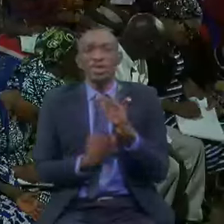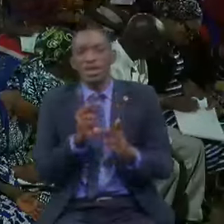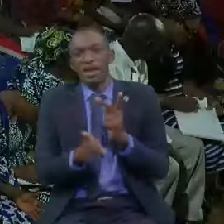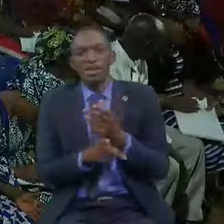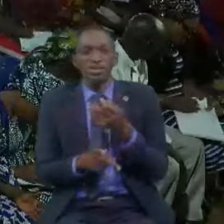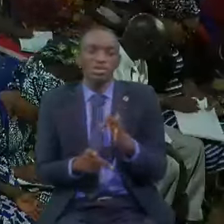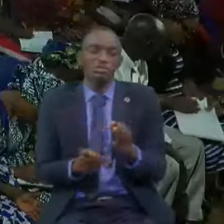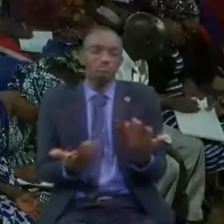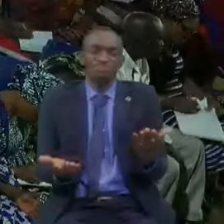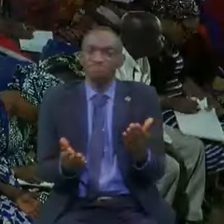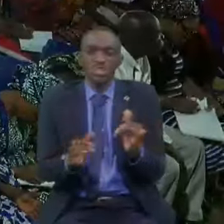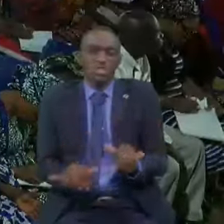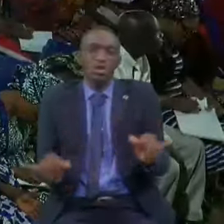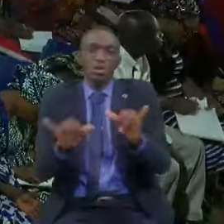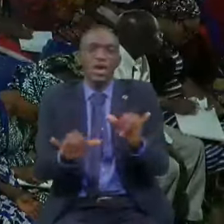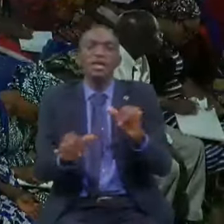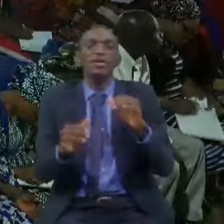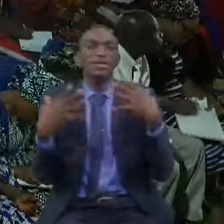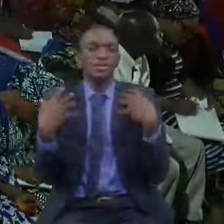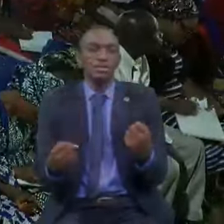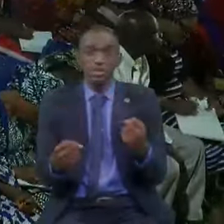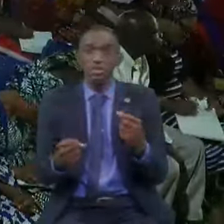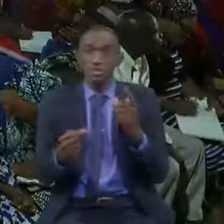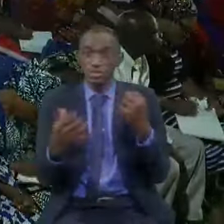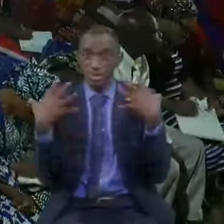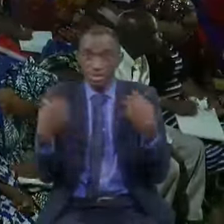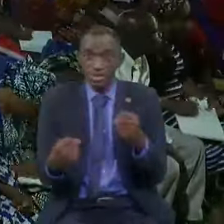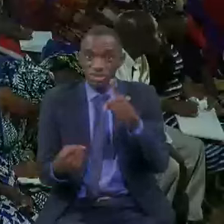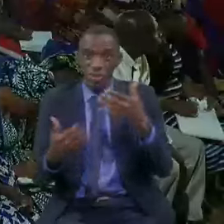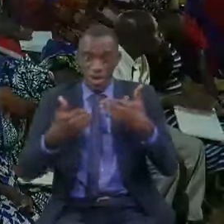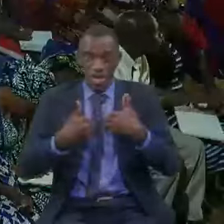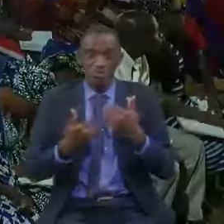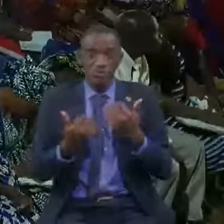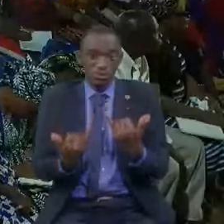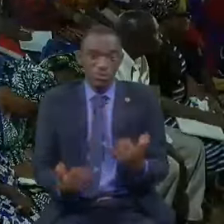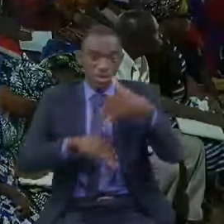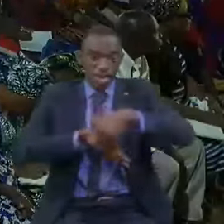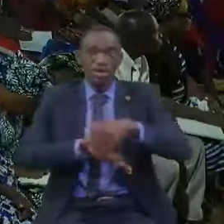healing. The healing you have tonight is going to be notable.